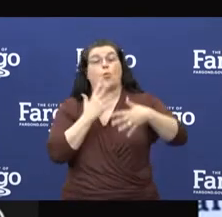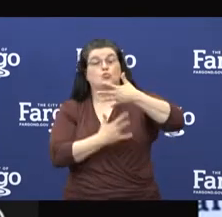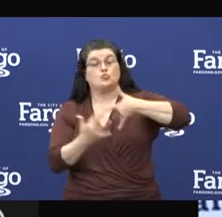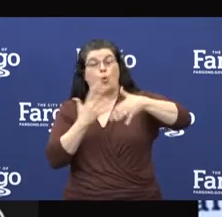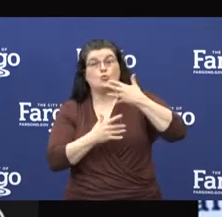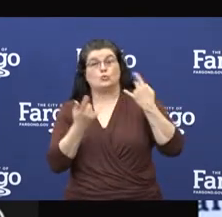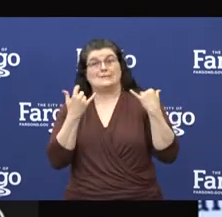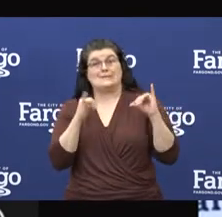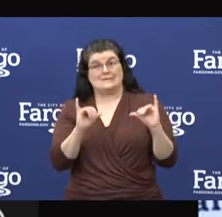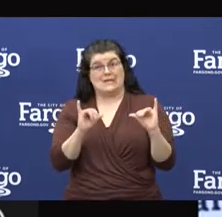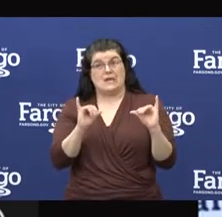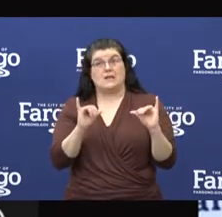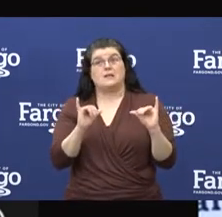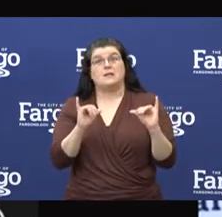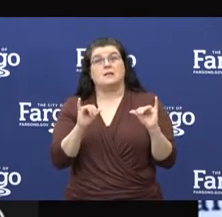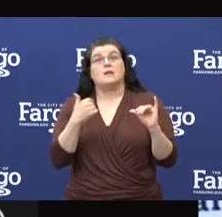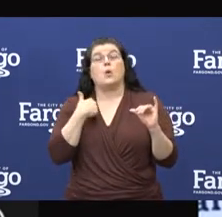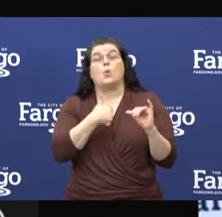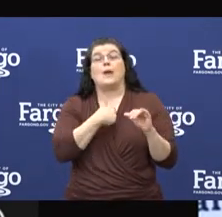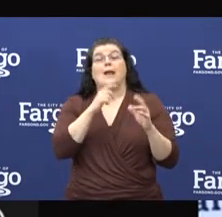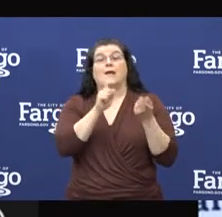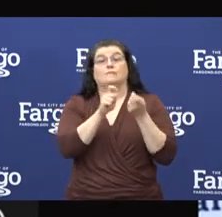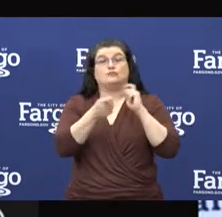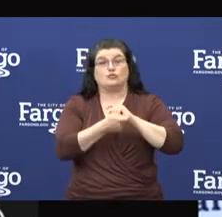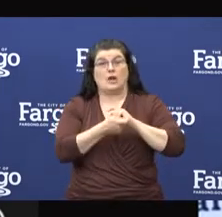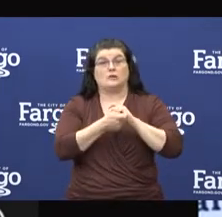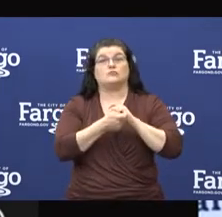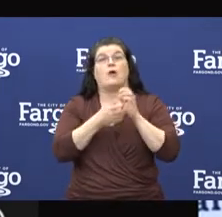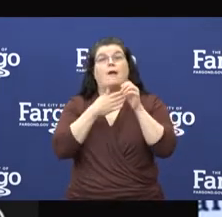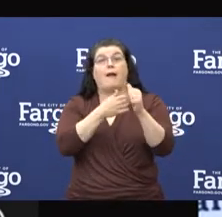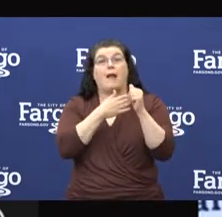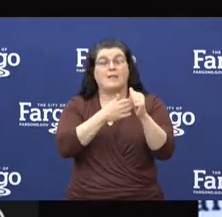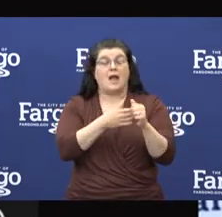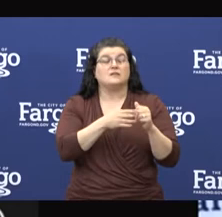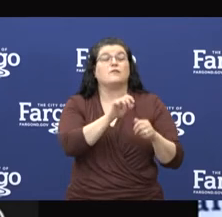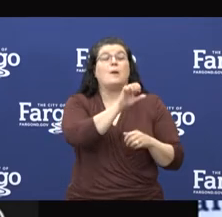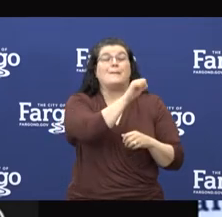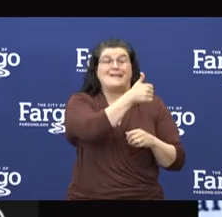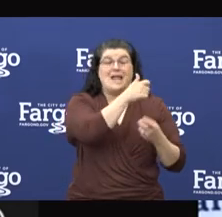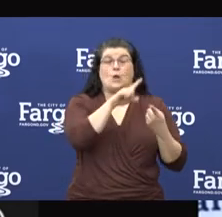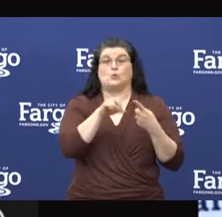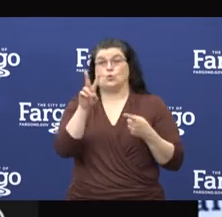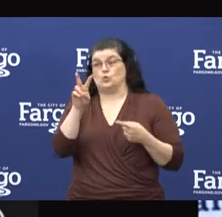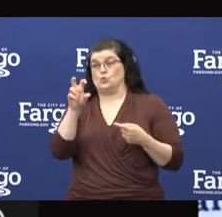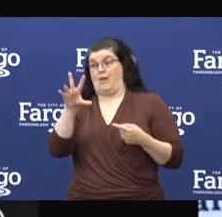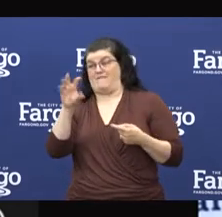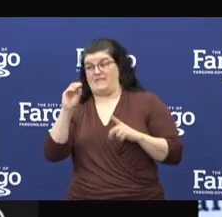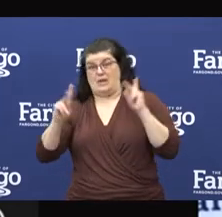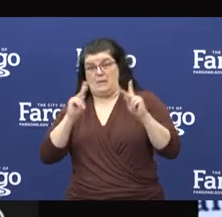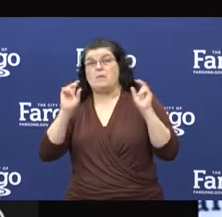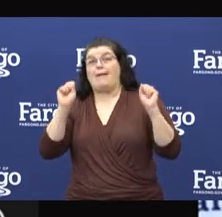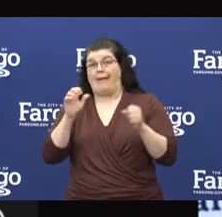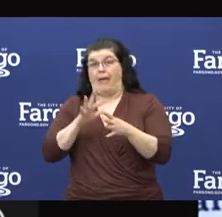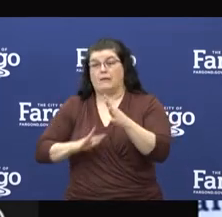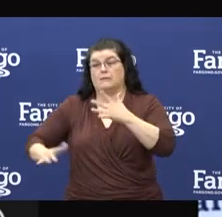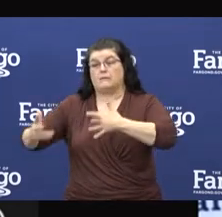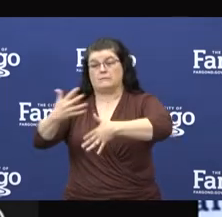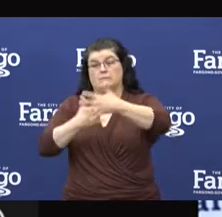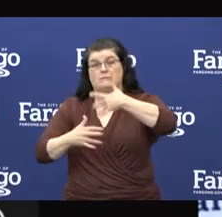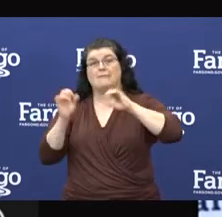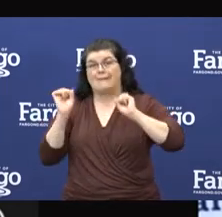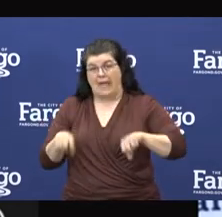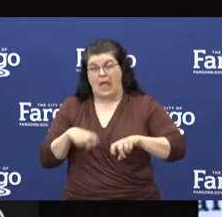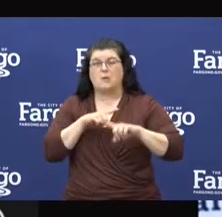recently increased from 10 to 250 people. The loosening of the gathering guidance should not instill a false sense of